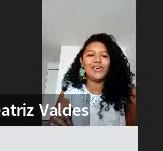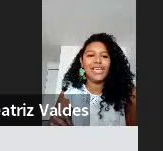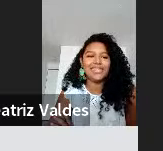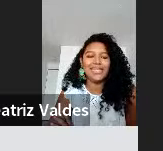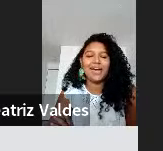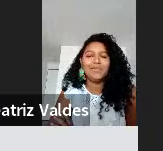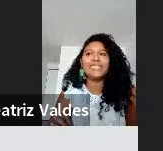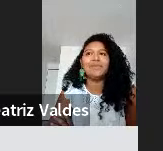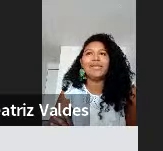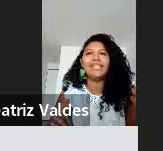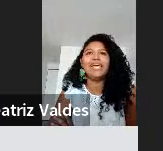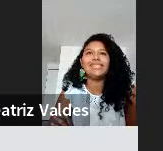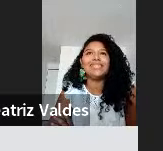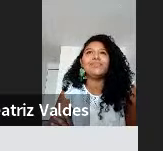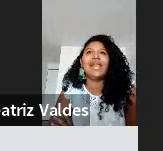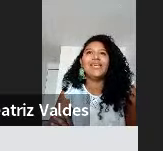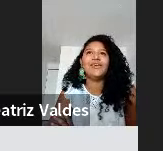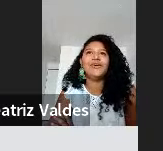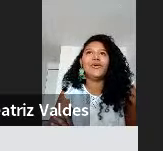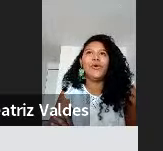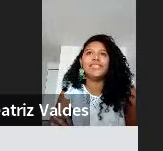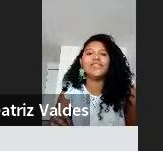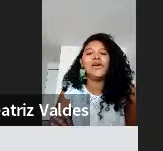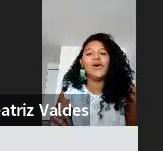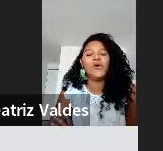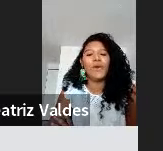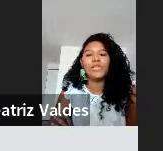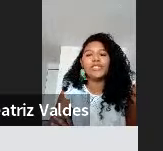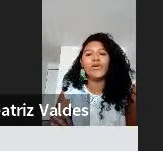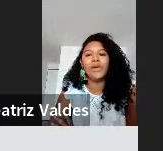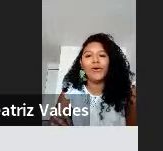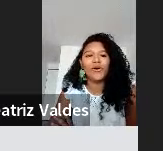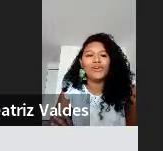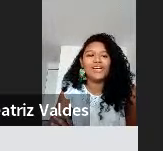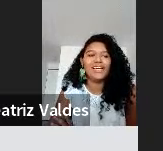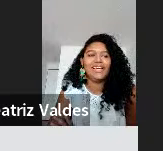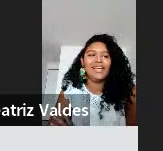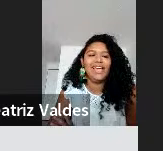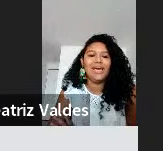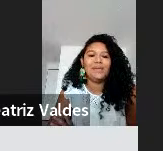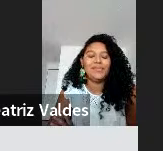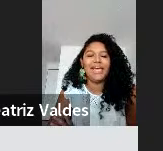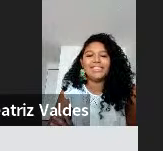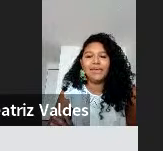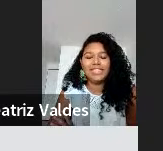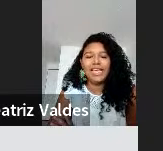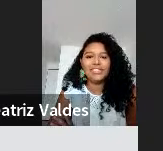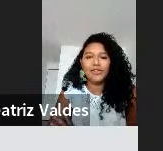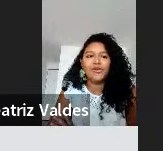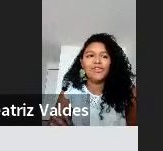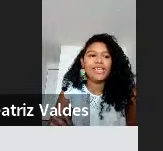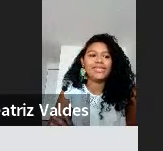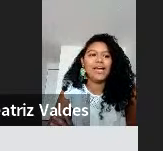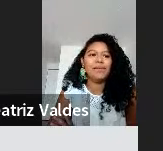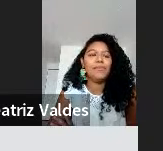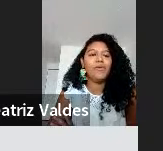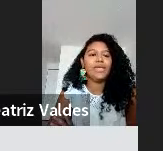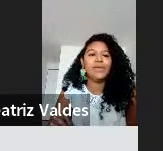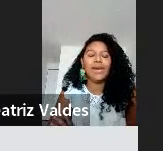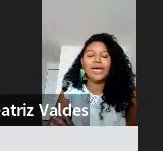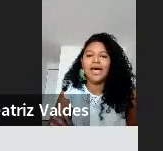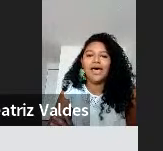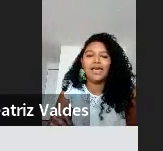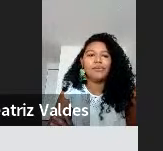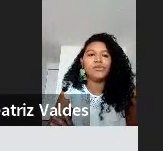el hecho de que sea precisamente este el tema elegido no es una cuestión menor. esta investigación que se llama